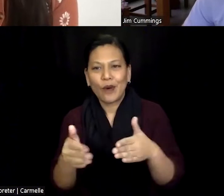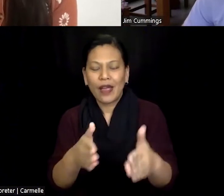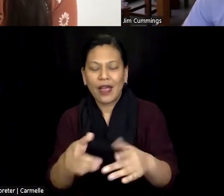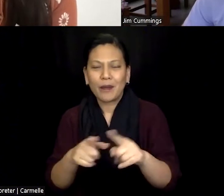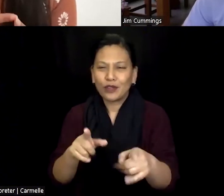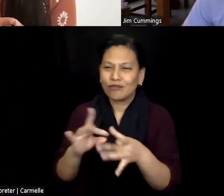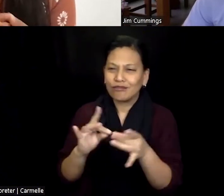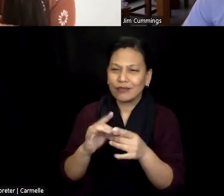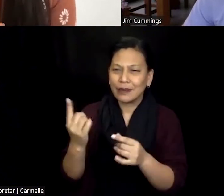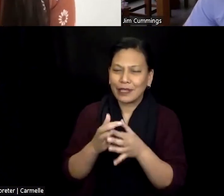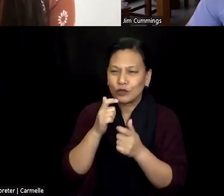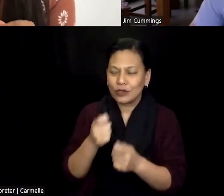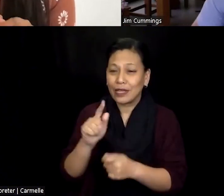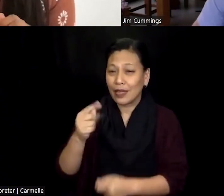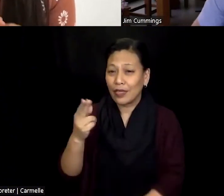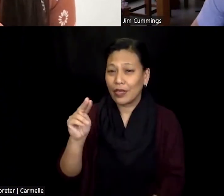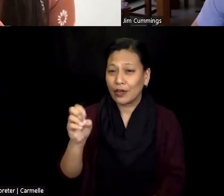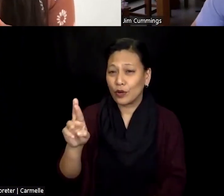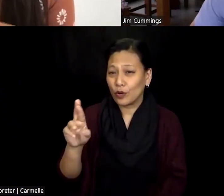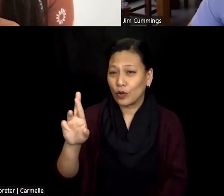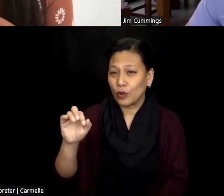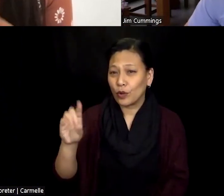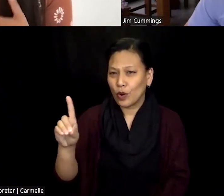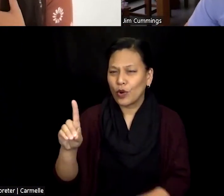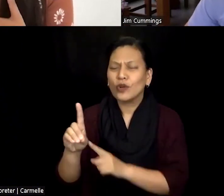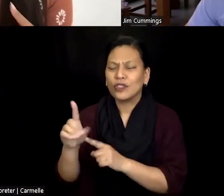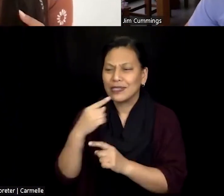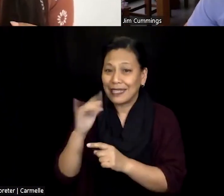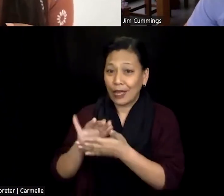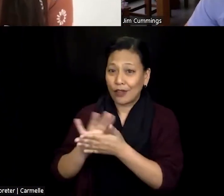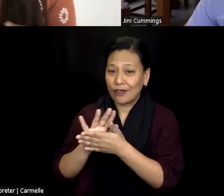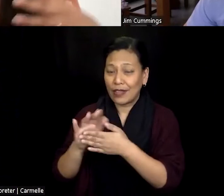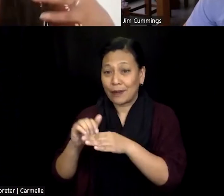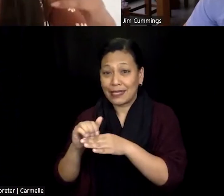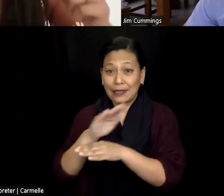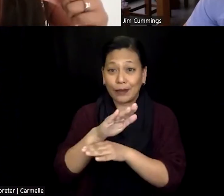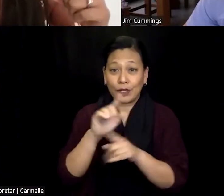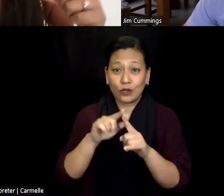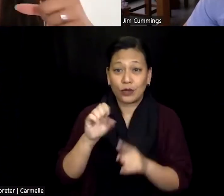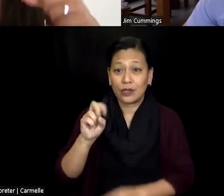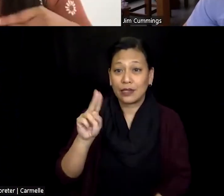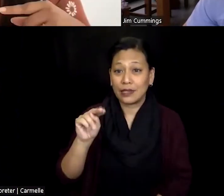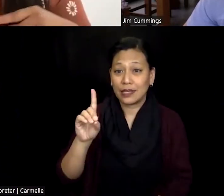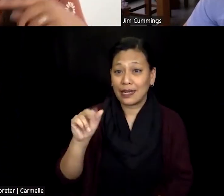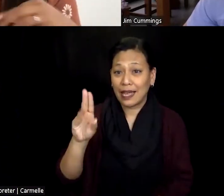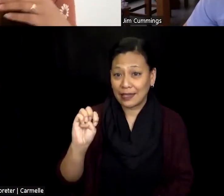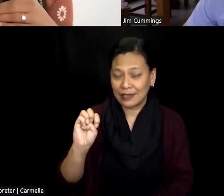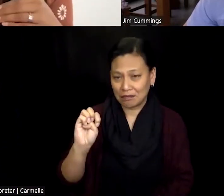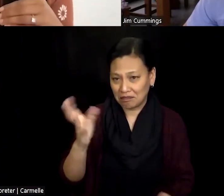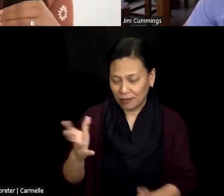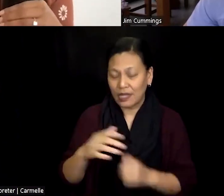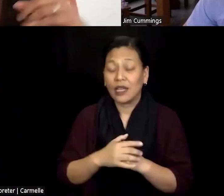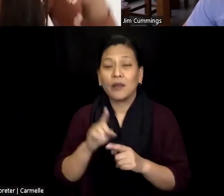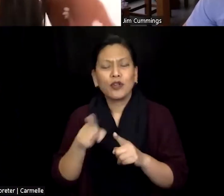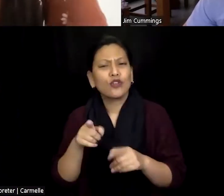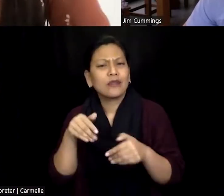something interesting with Thunder Road. You know, you said that you had submitted it to the Sundance Film Festival, but when you're in the process of making those